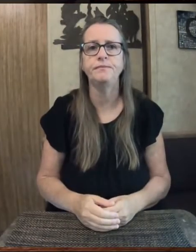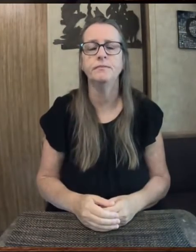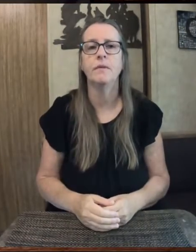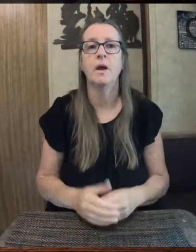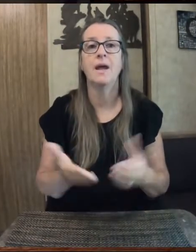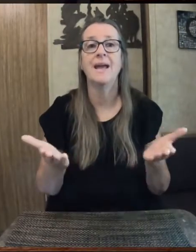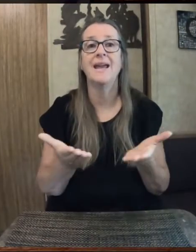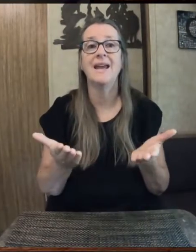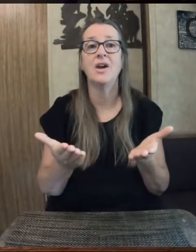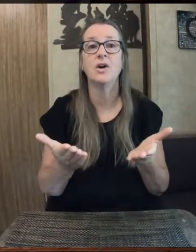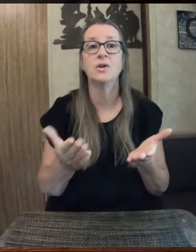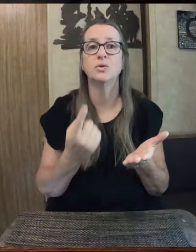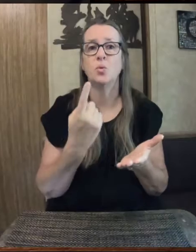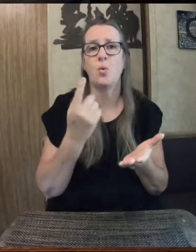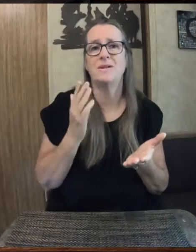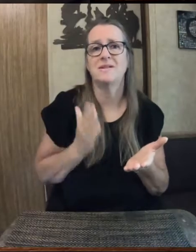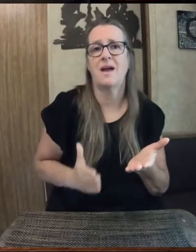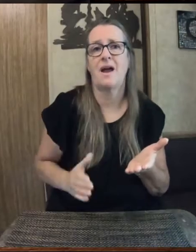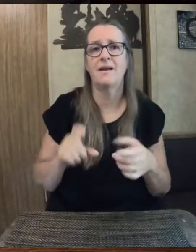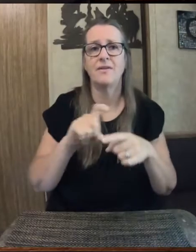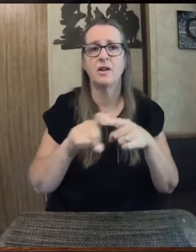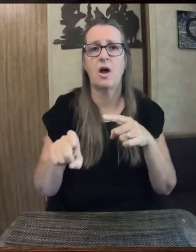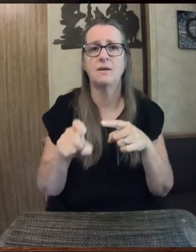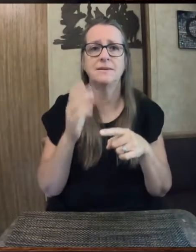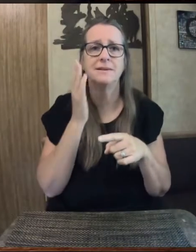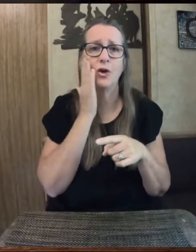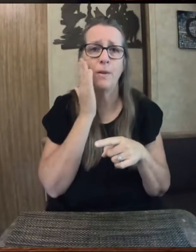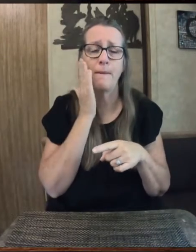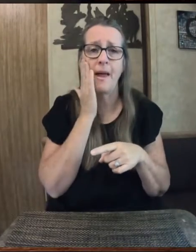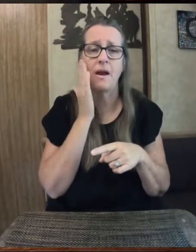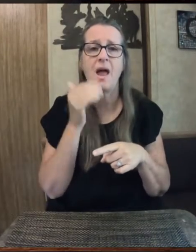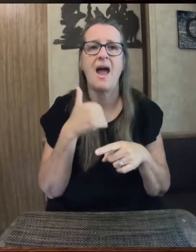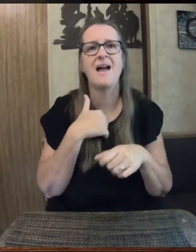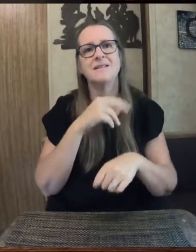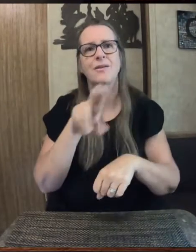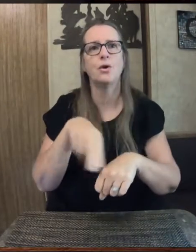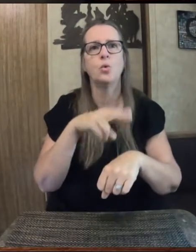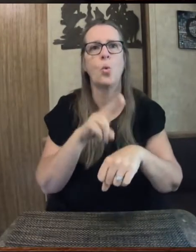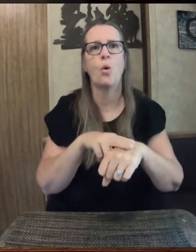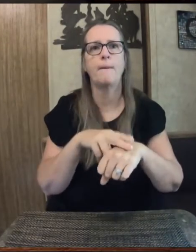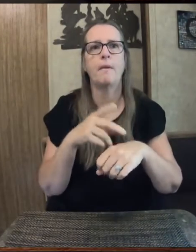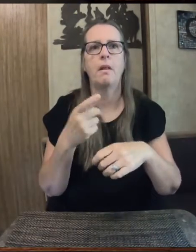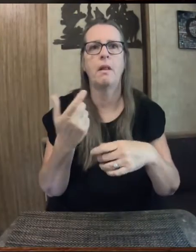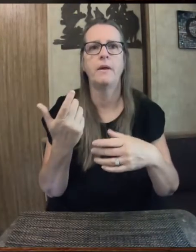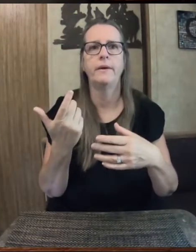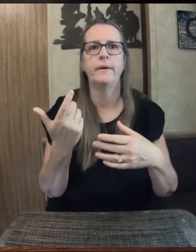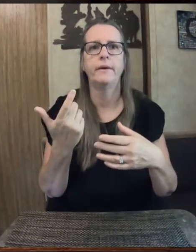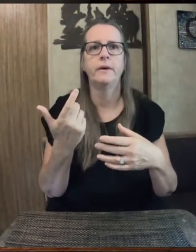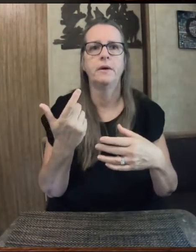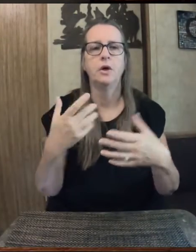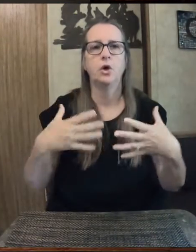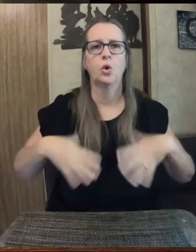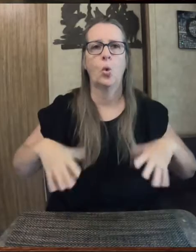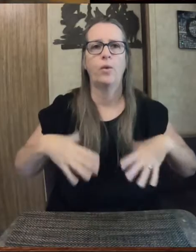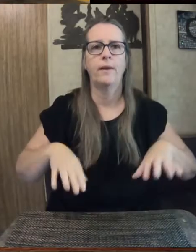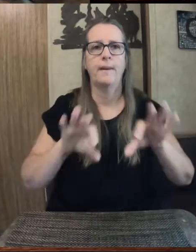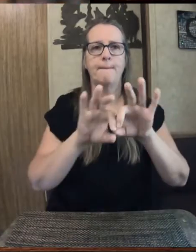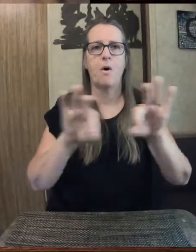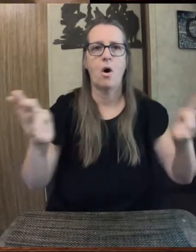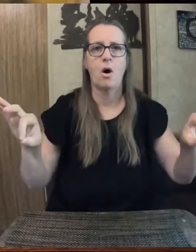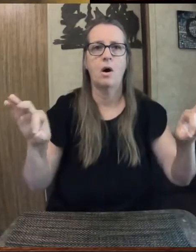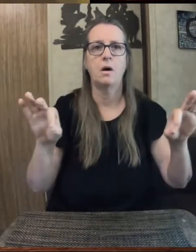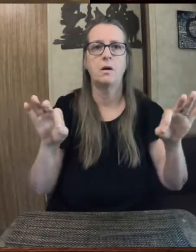So here's one side of the closet next to the bed, and it has the normal clothing